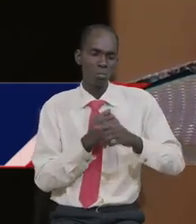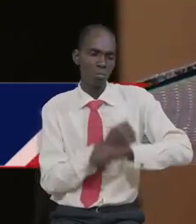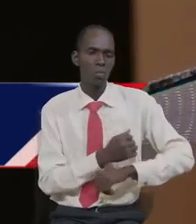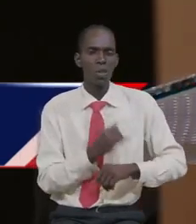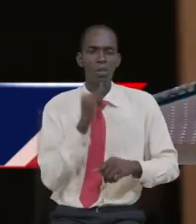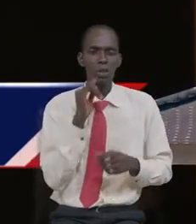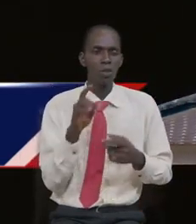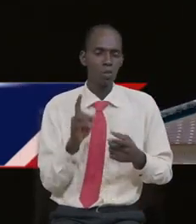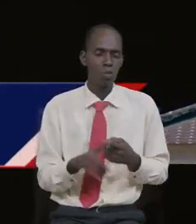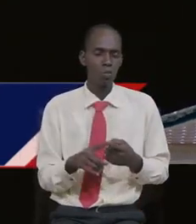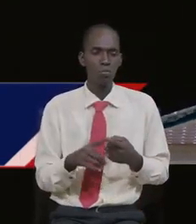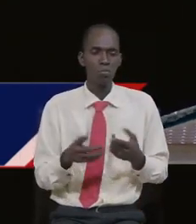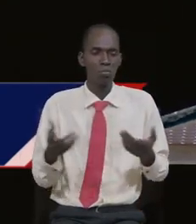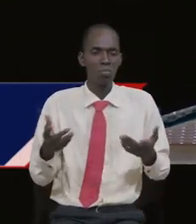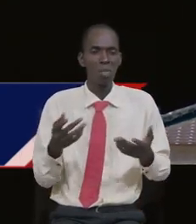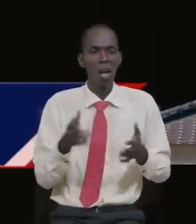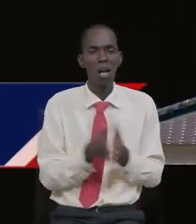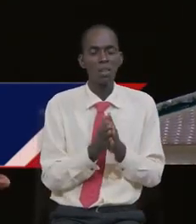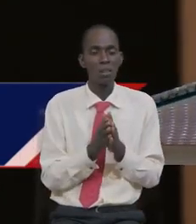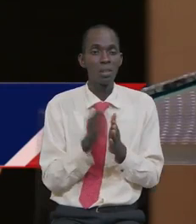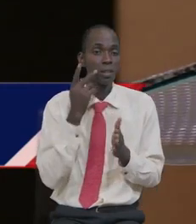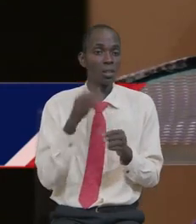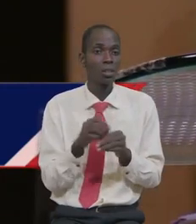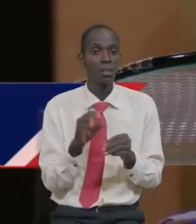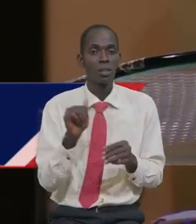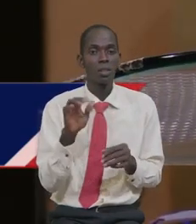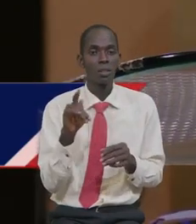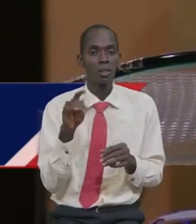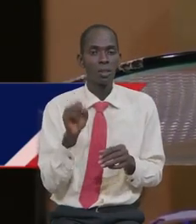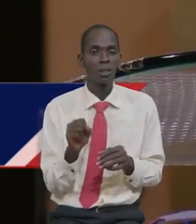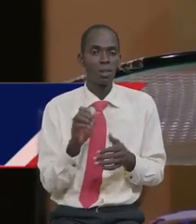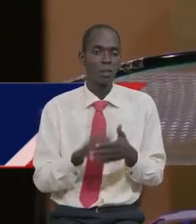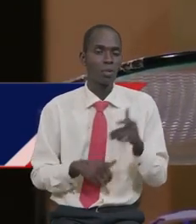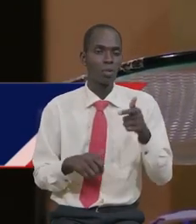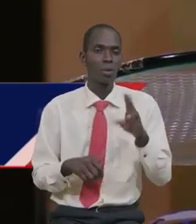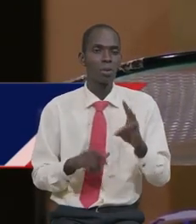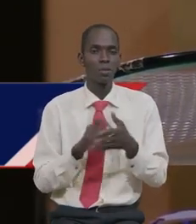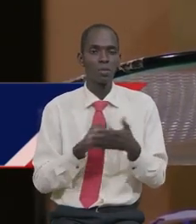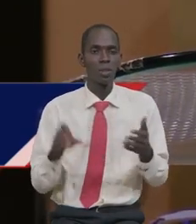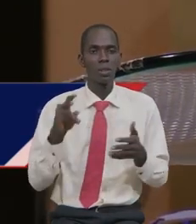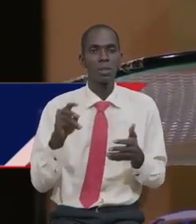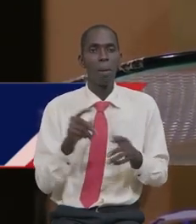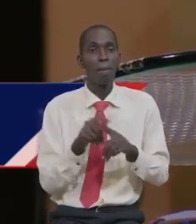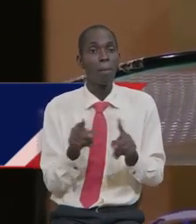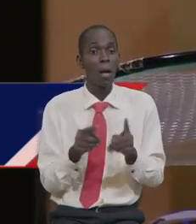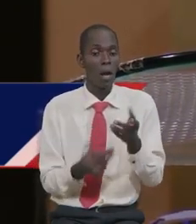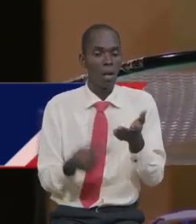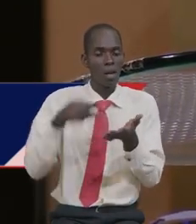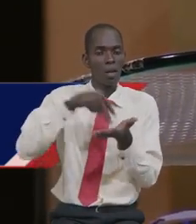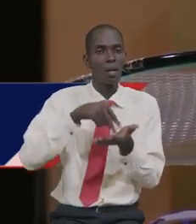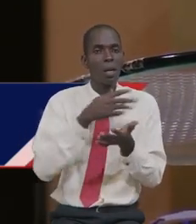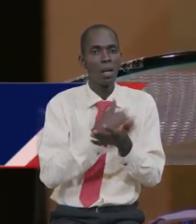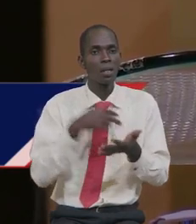chapter 26, verse 16. But rise and stand upon thy